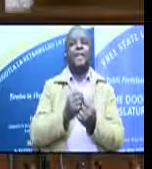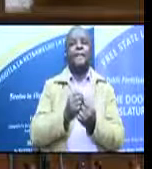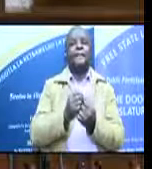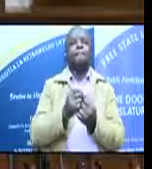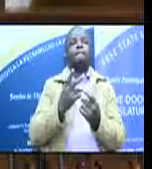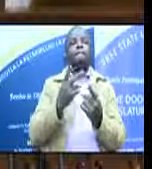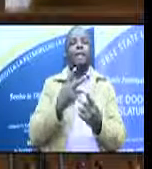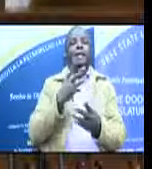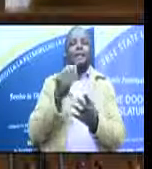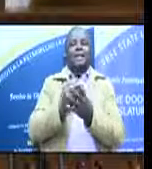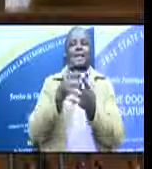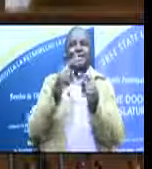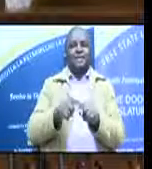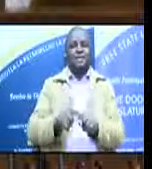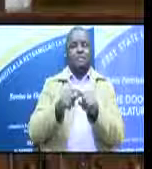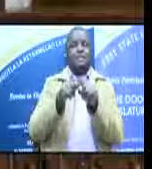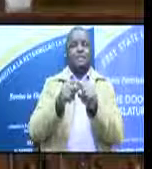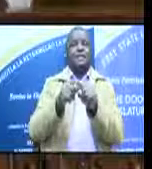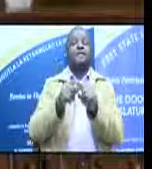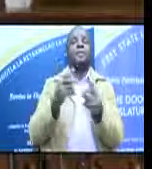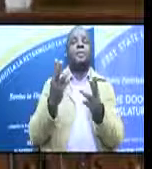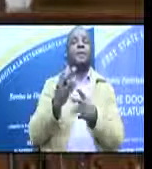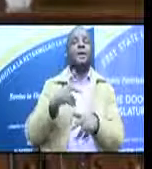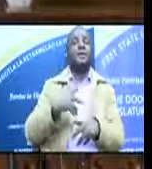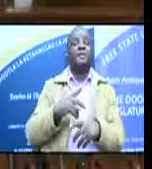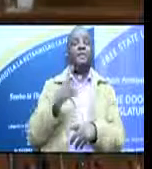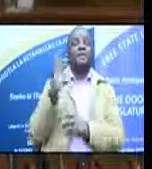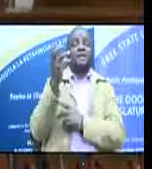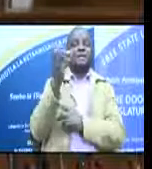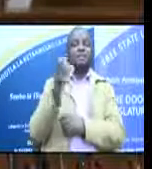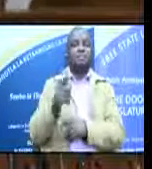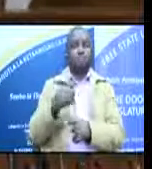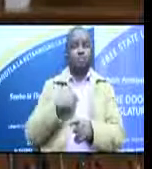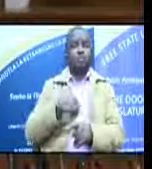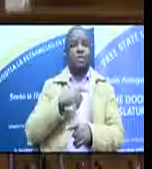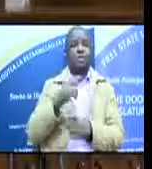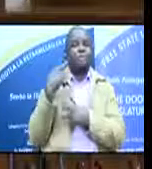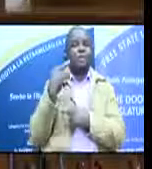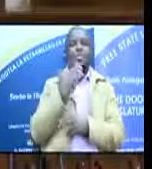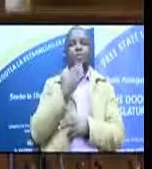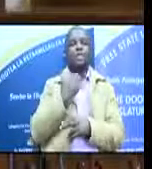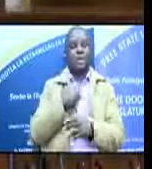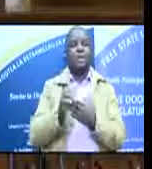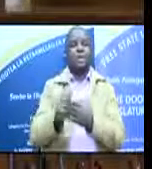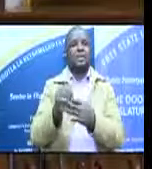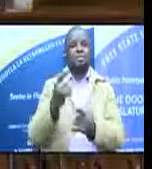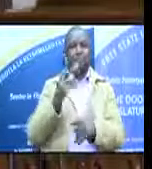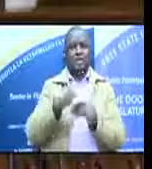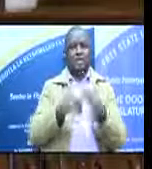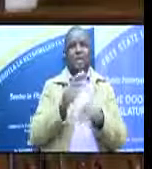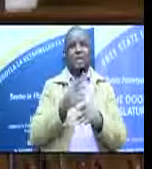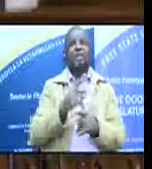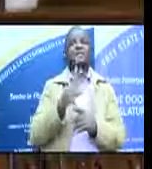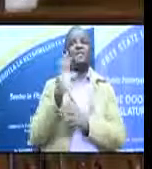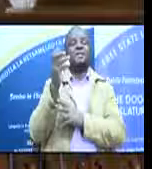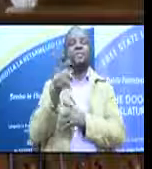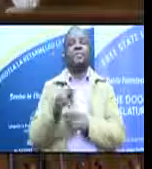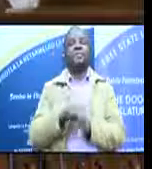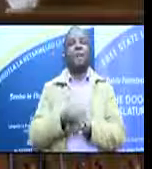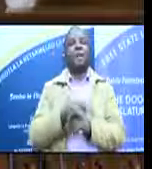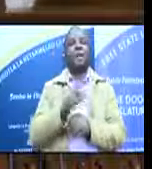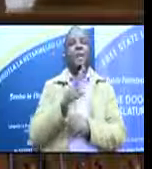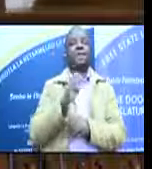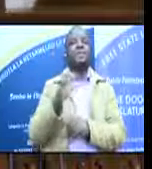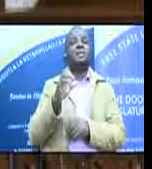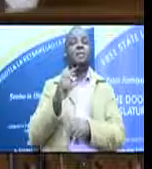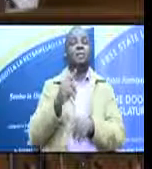our hands to make a better Free State for all who live in it. Her Excellency, the Premier of Free State, Mr. Ndongeni, on